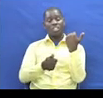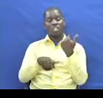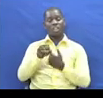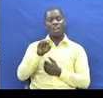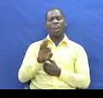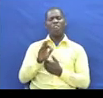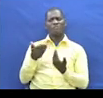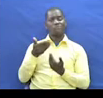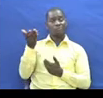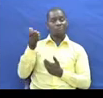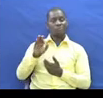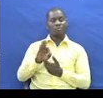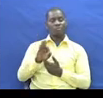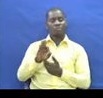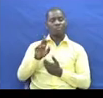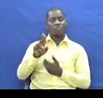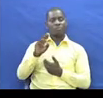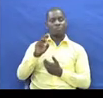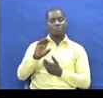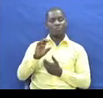of function.